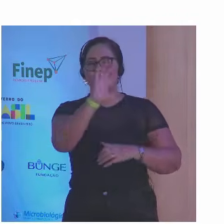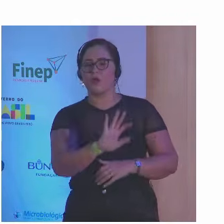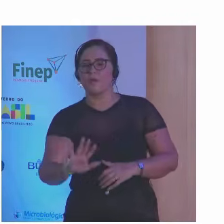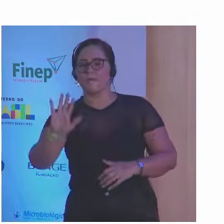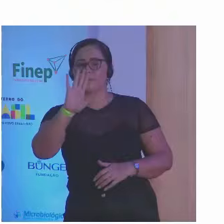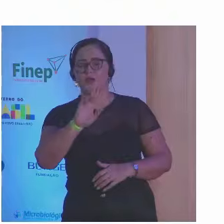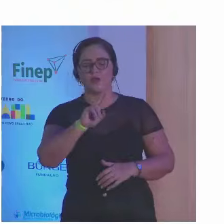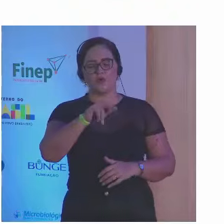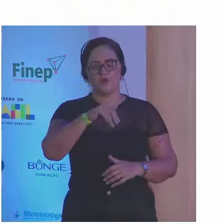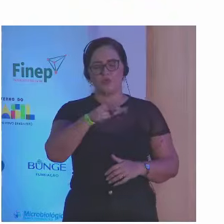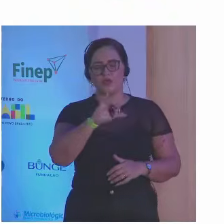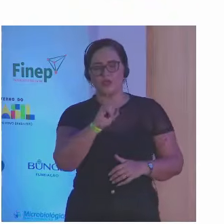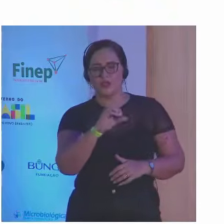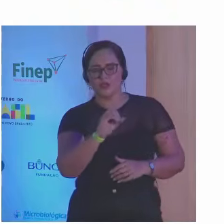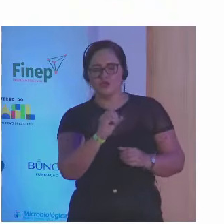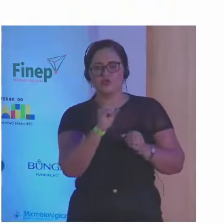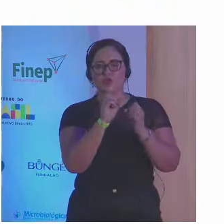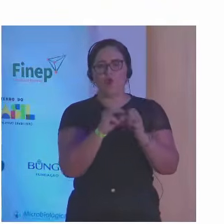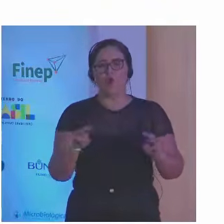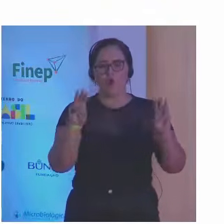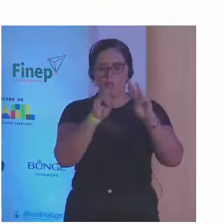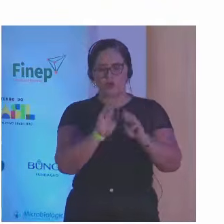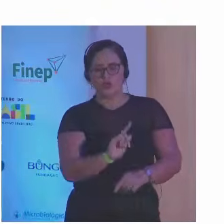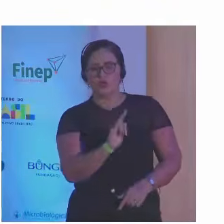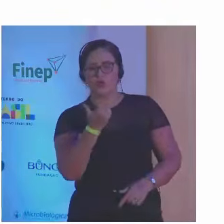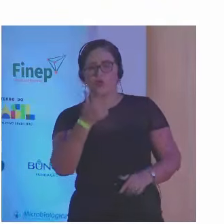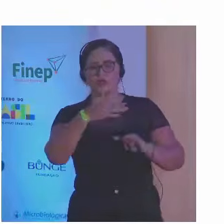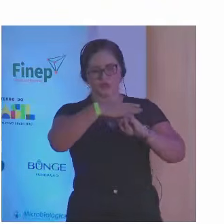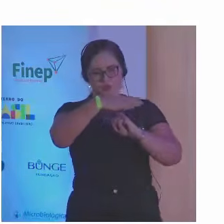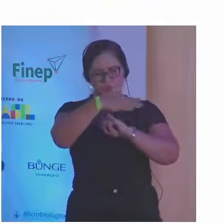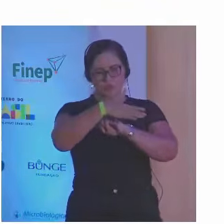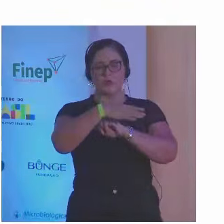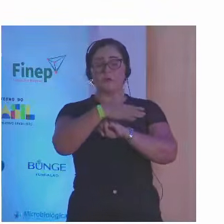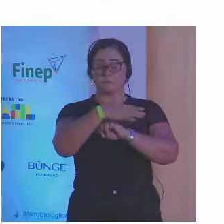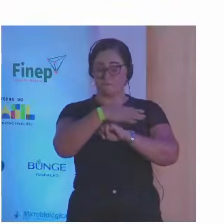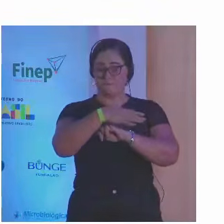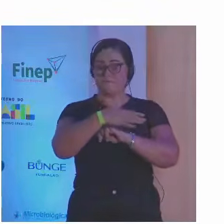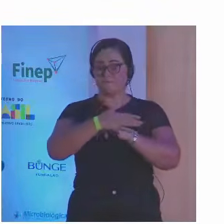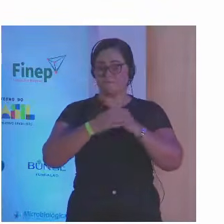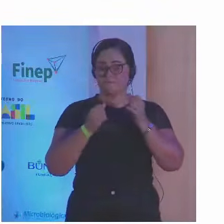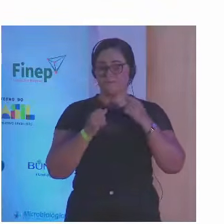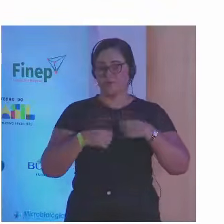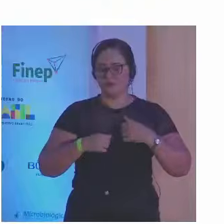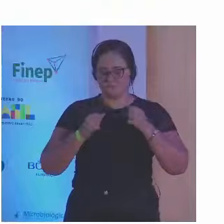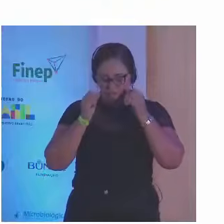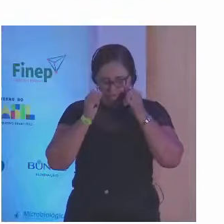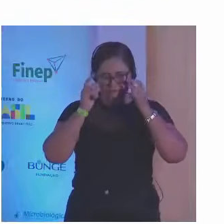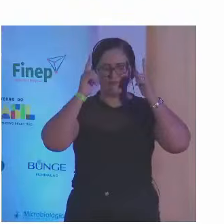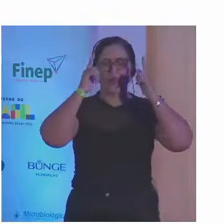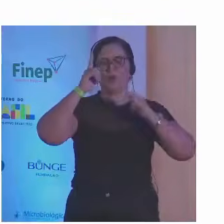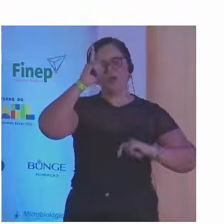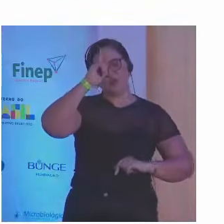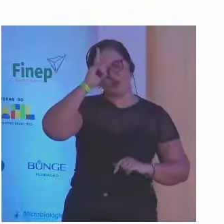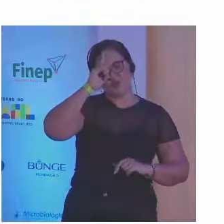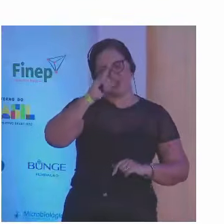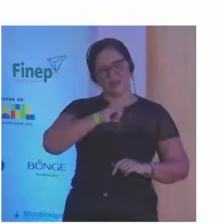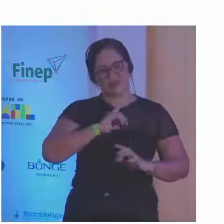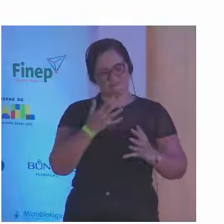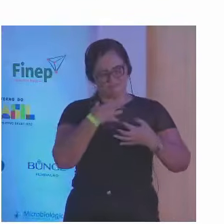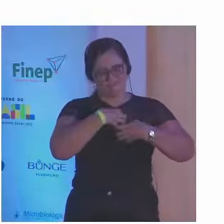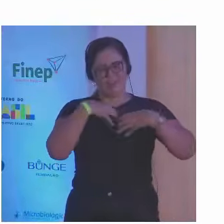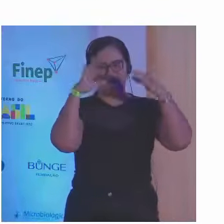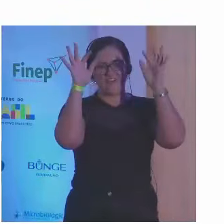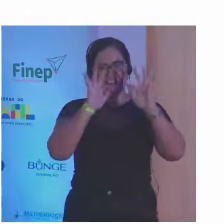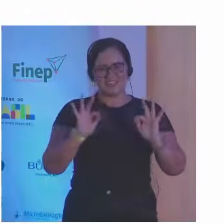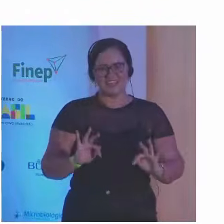for other things. And when I wake up every morning, I'm happy to have this. I mean, I know that we have